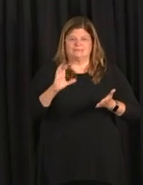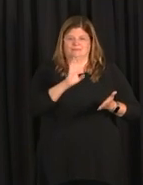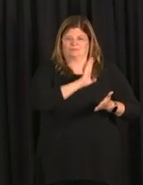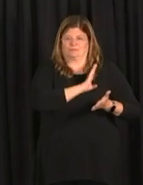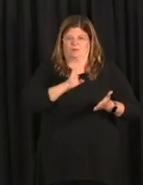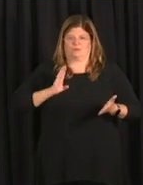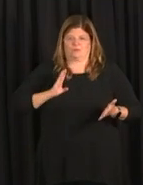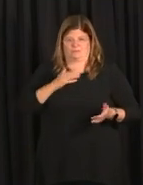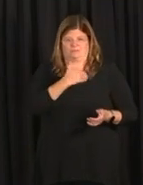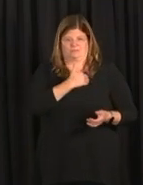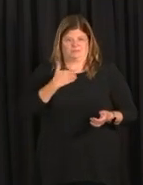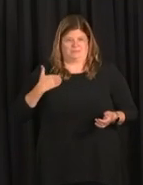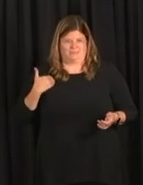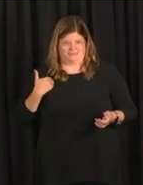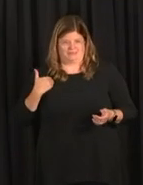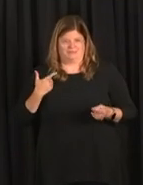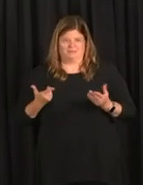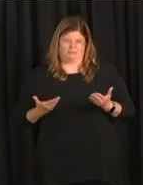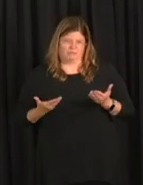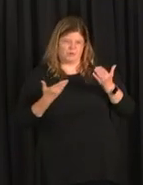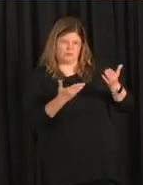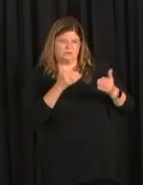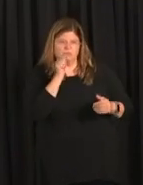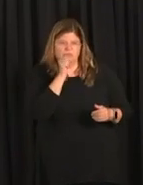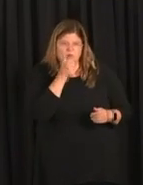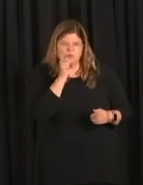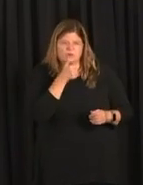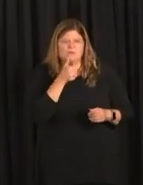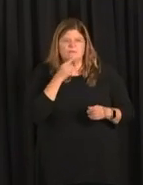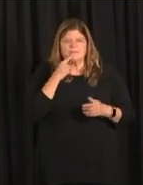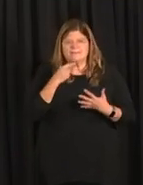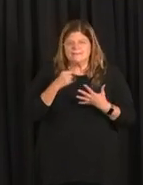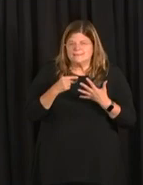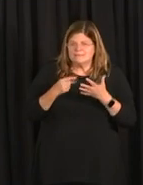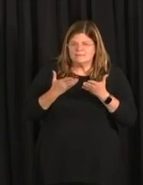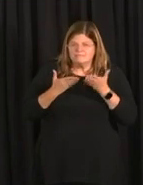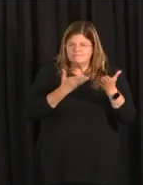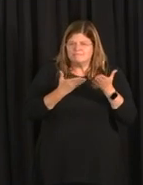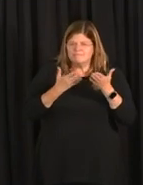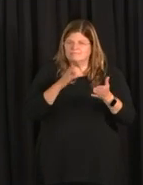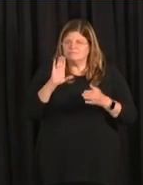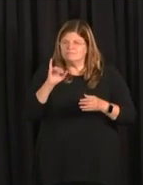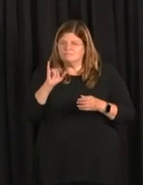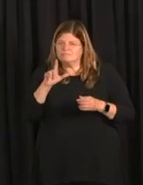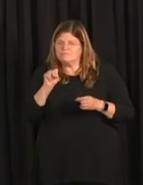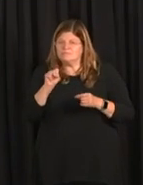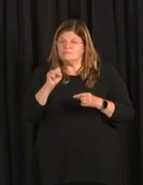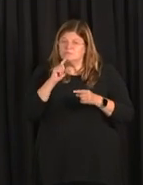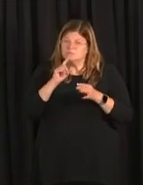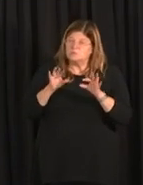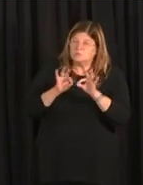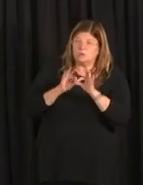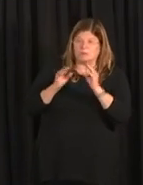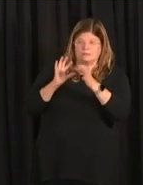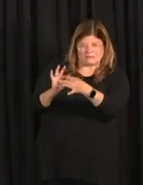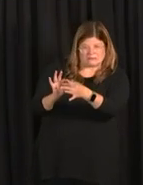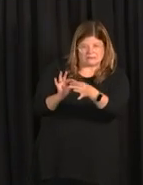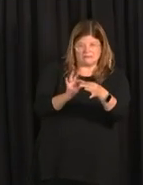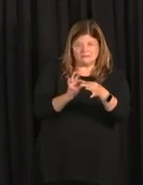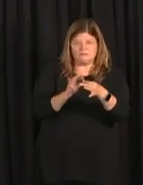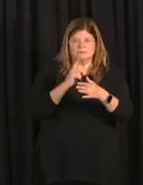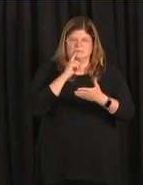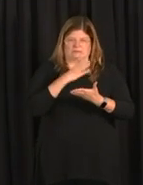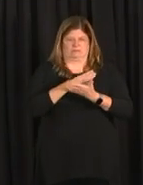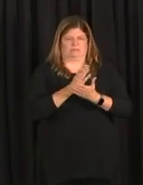Those are coming out of the Committee of the Whole. The other bills that might be worth mentioning, there's a budget